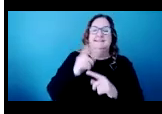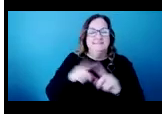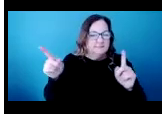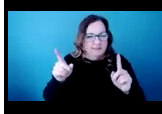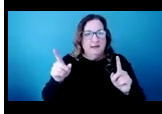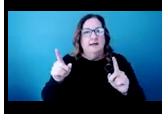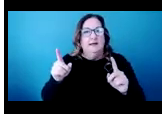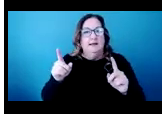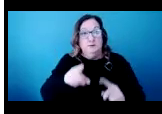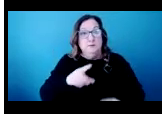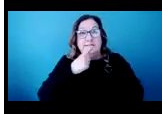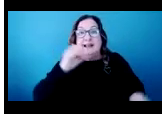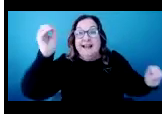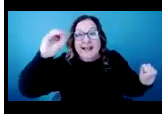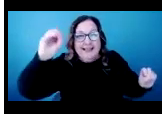heard.